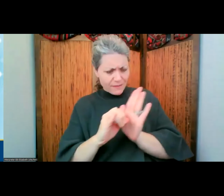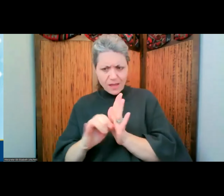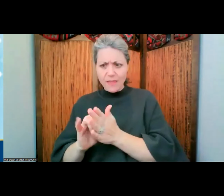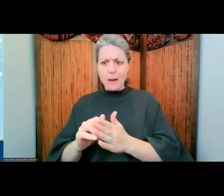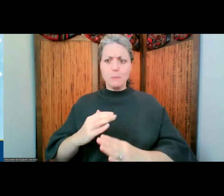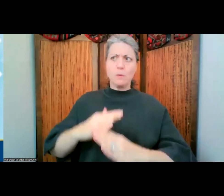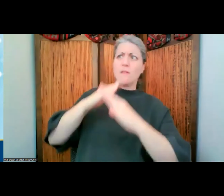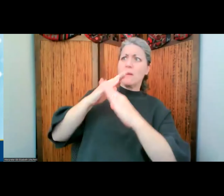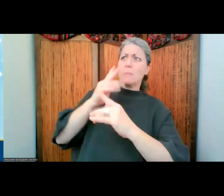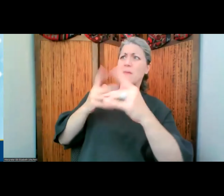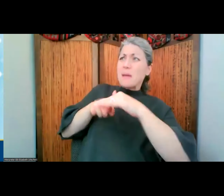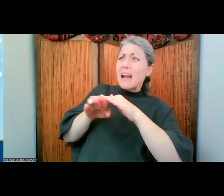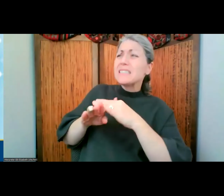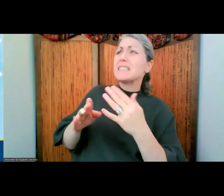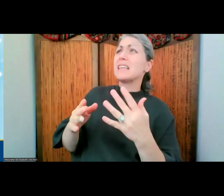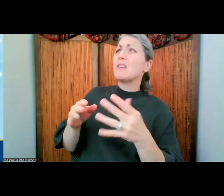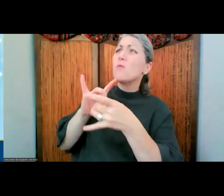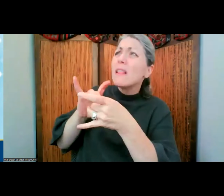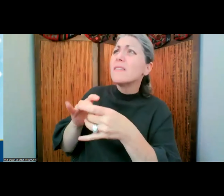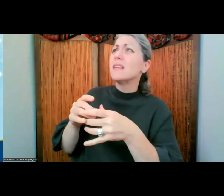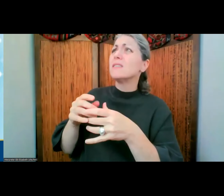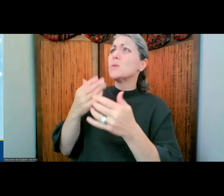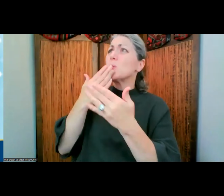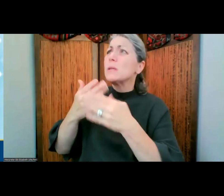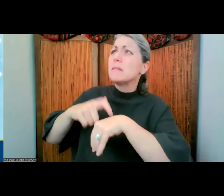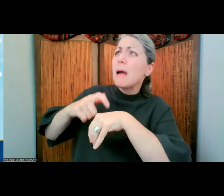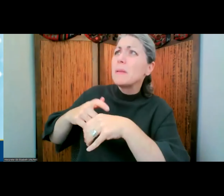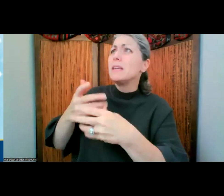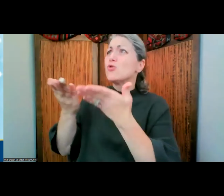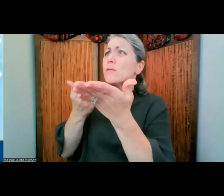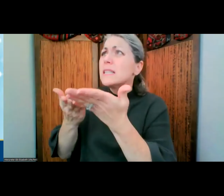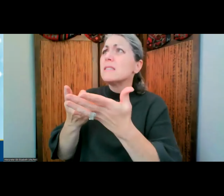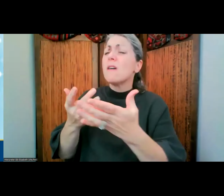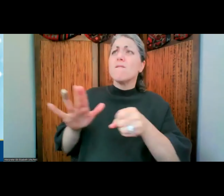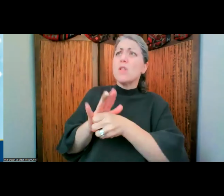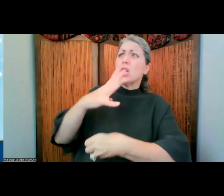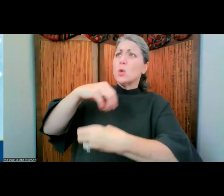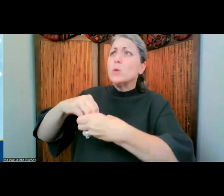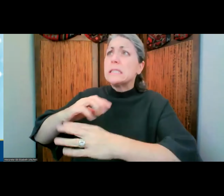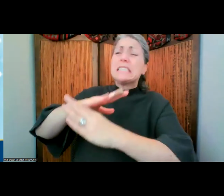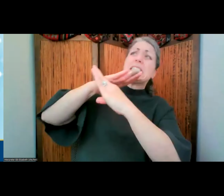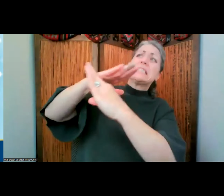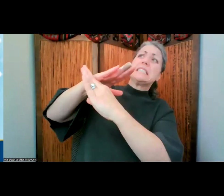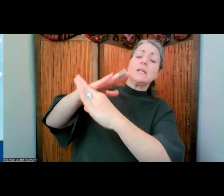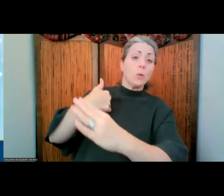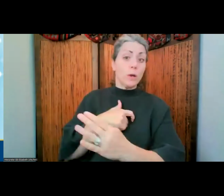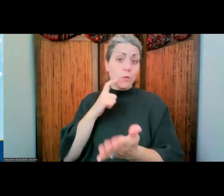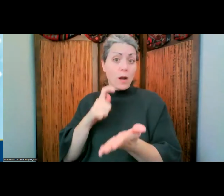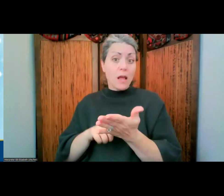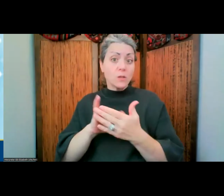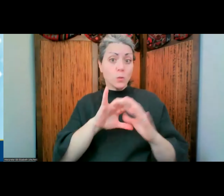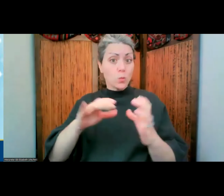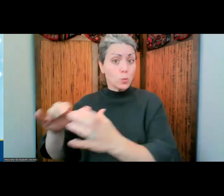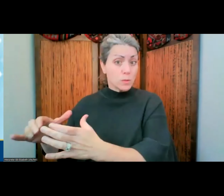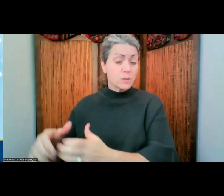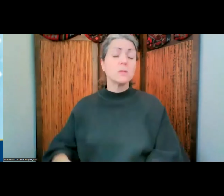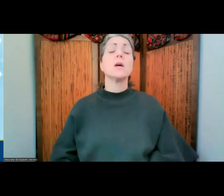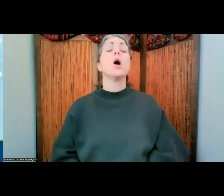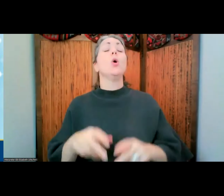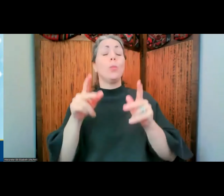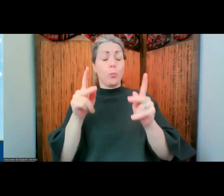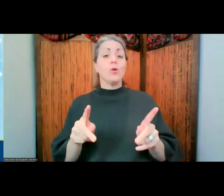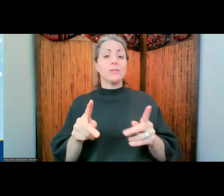relevant, timely, and high-quality services or full inclusion and participation in their communities of choice. So this idea of person-centeredness